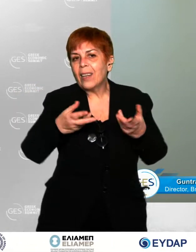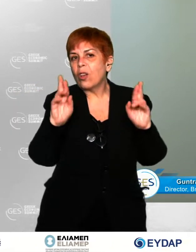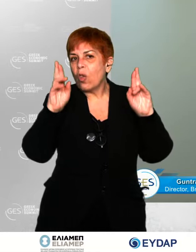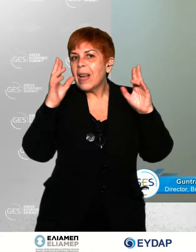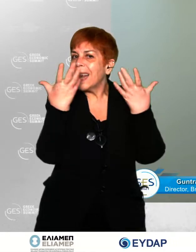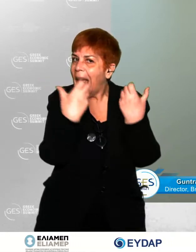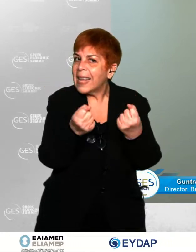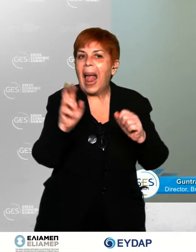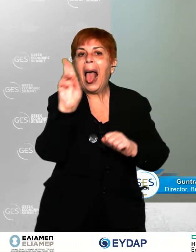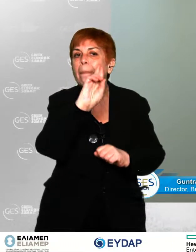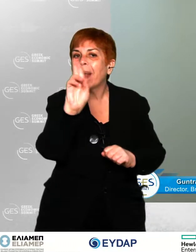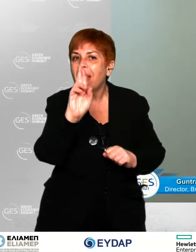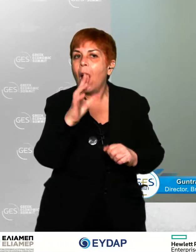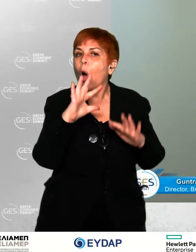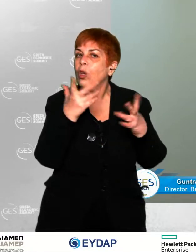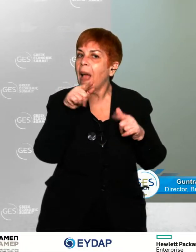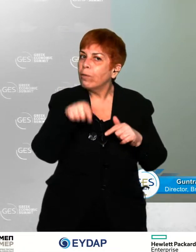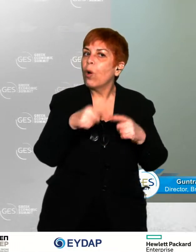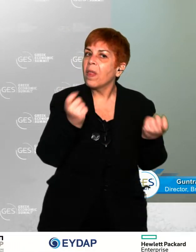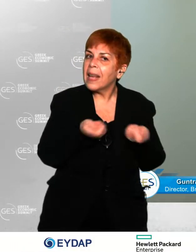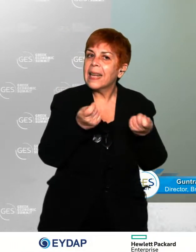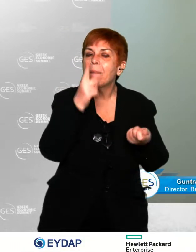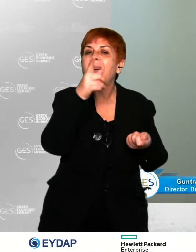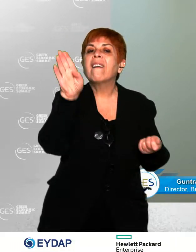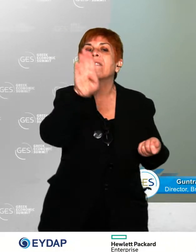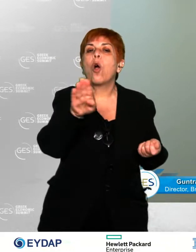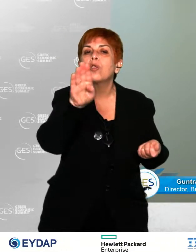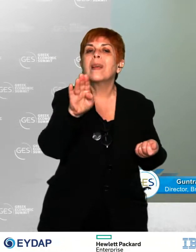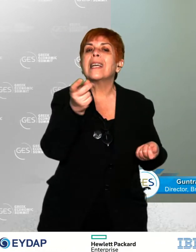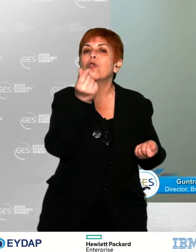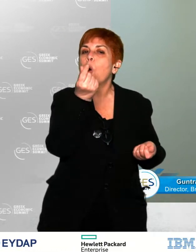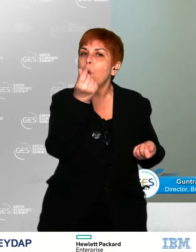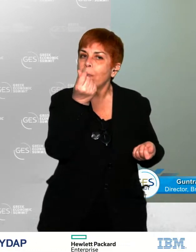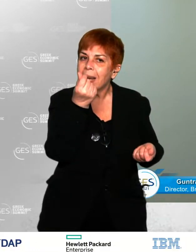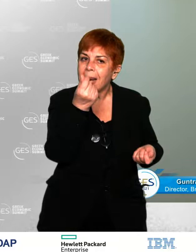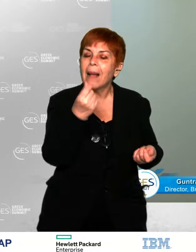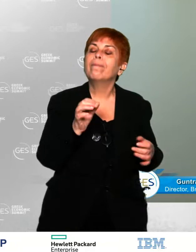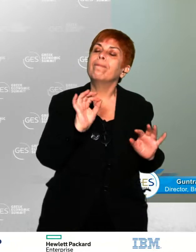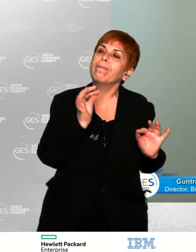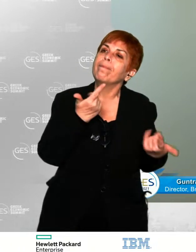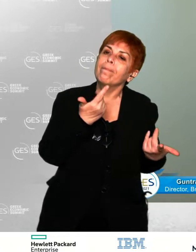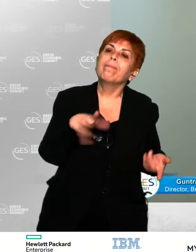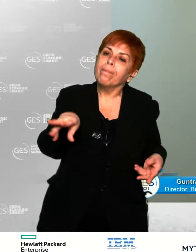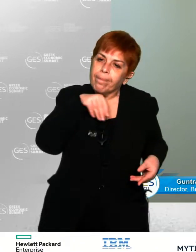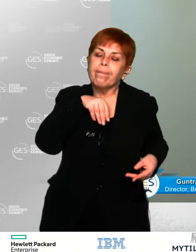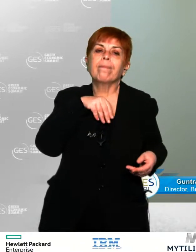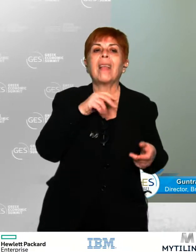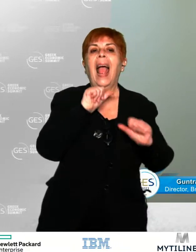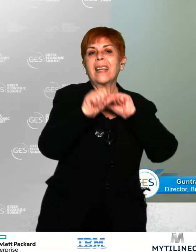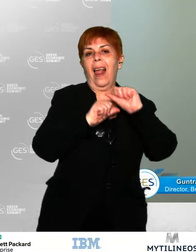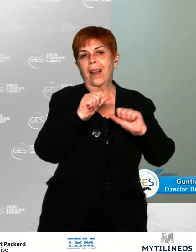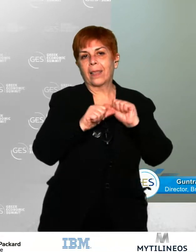affordable avenue. Let me, however, also say that there are important sectors